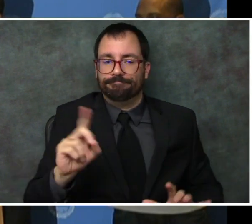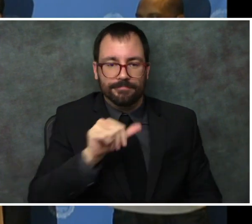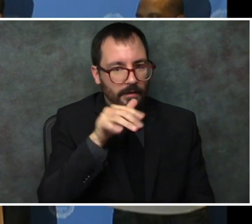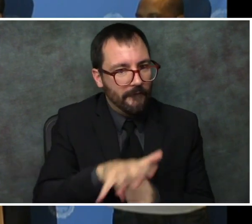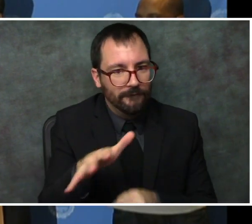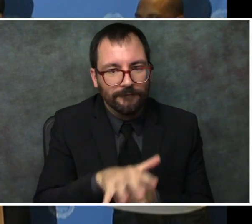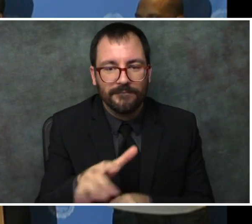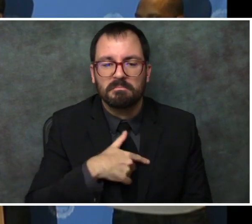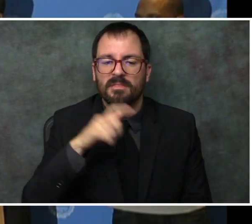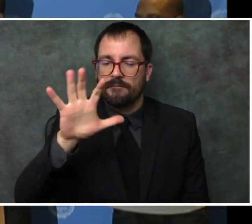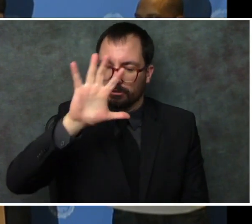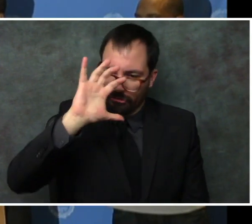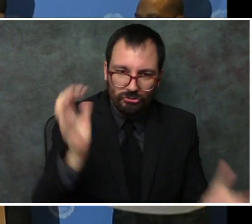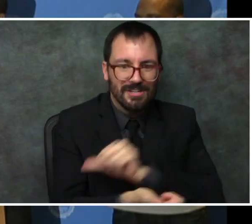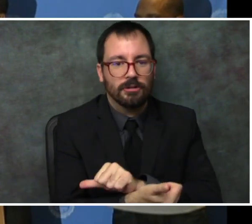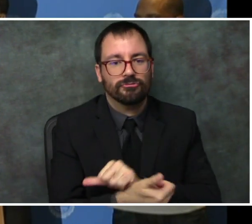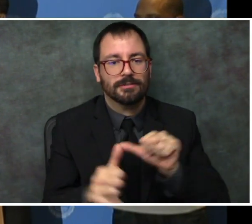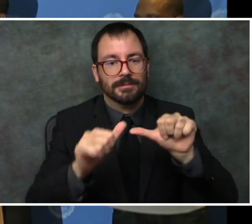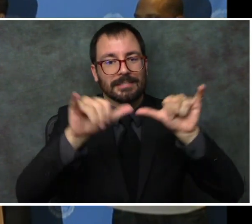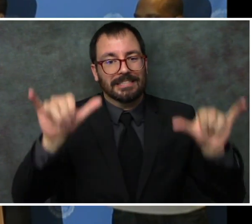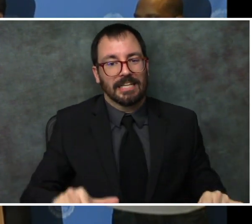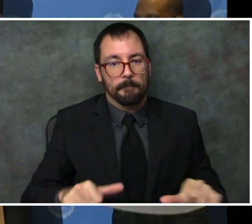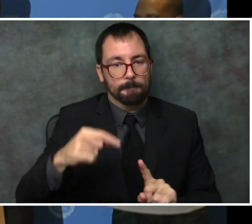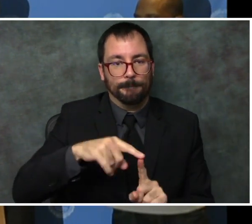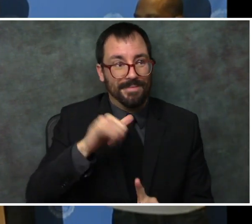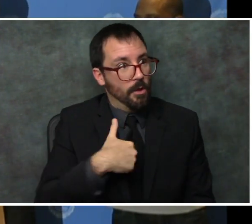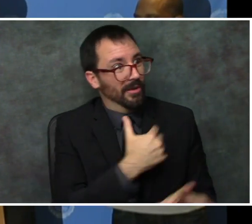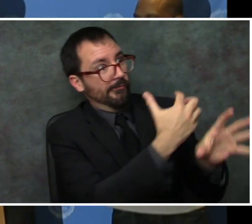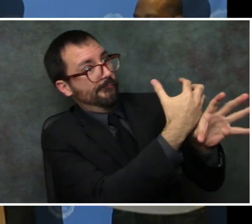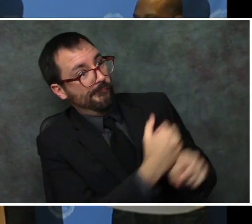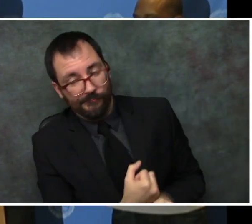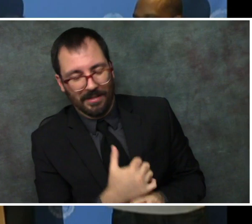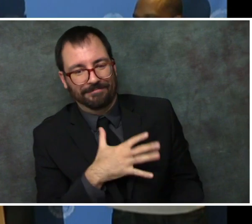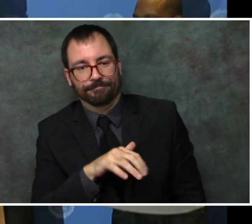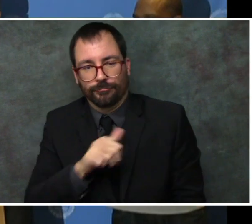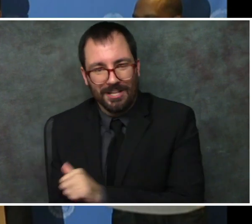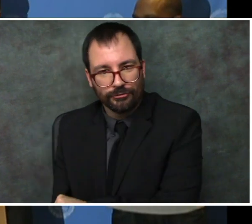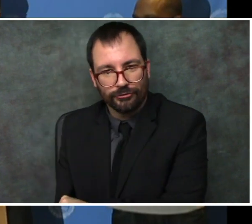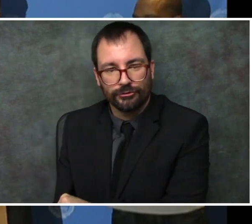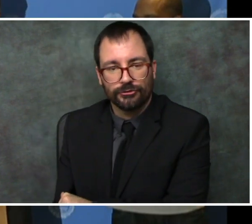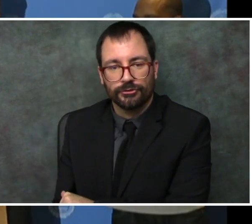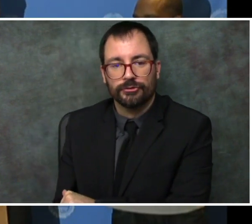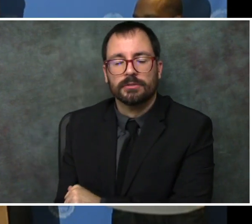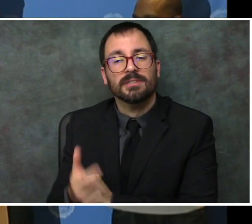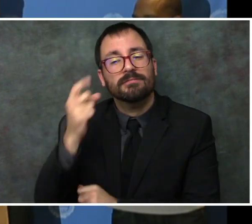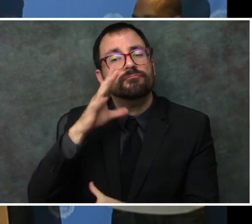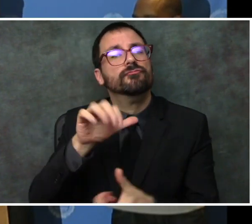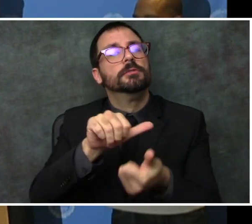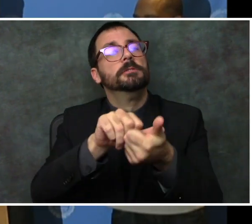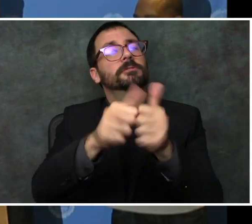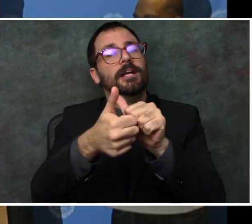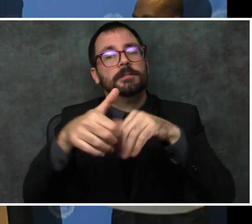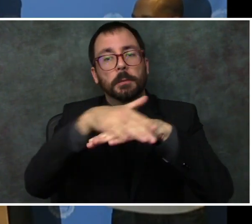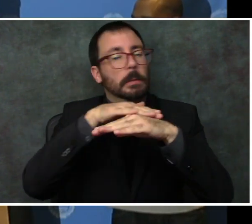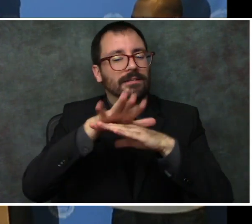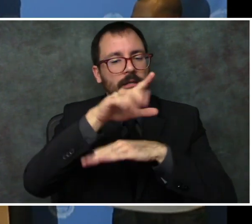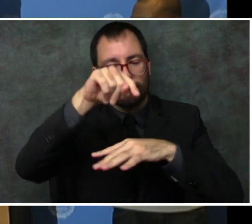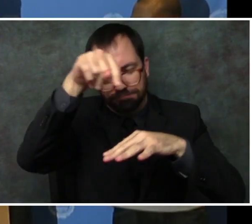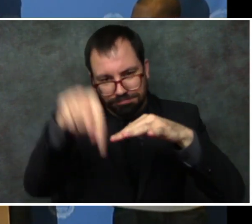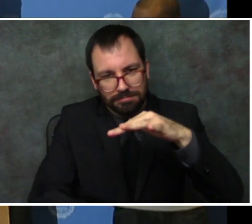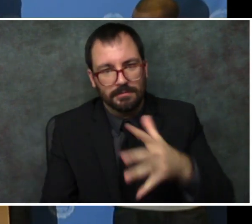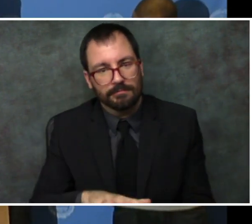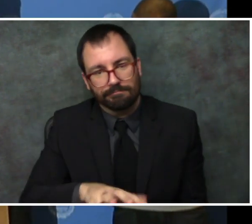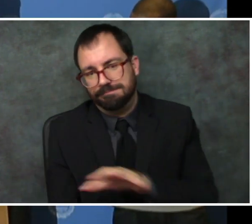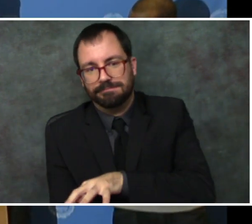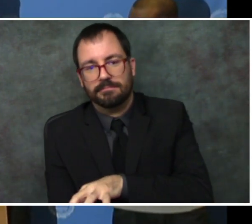And we have to change it in a foundational way to put an end to those experiences and inequities for good. It's